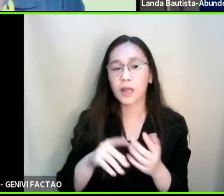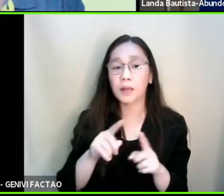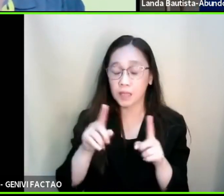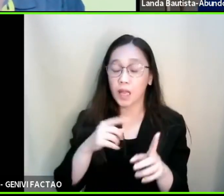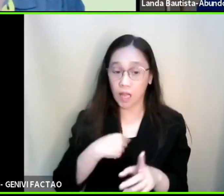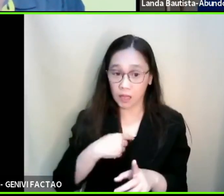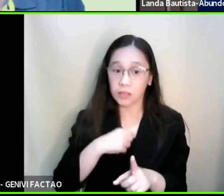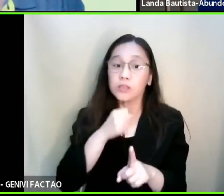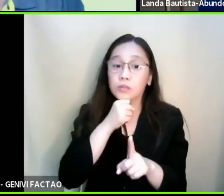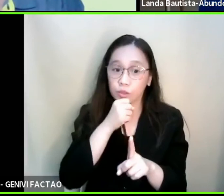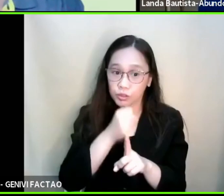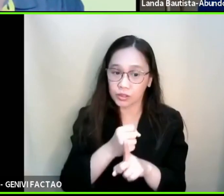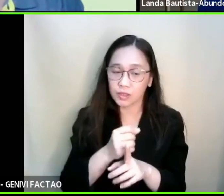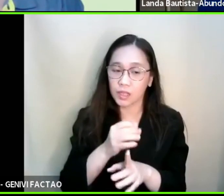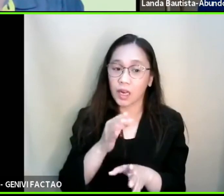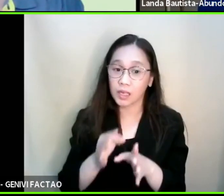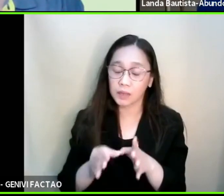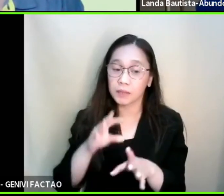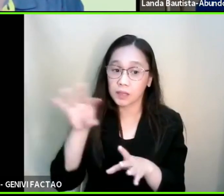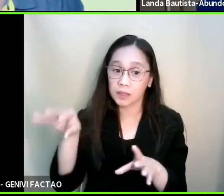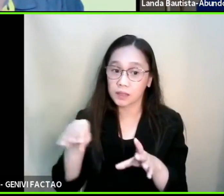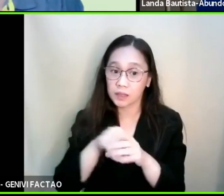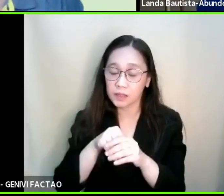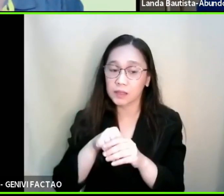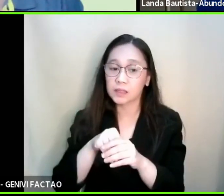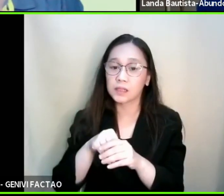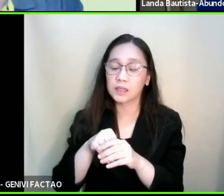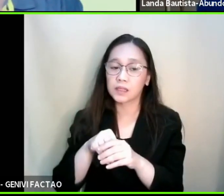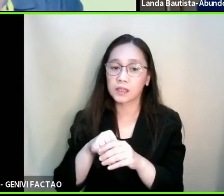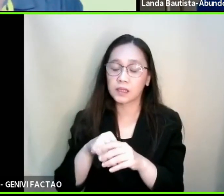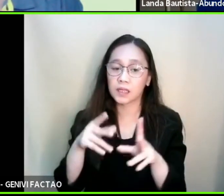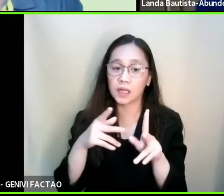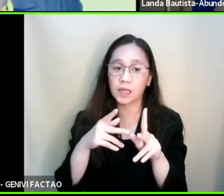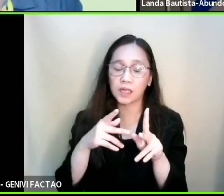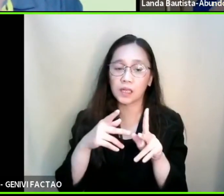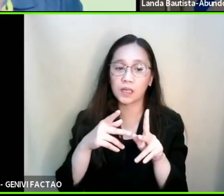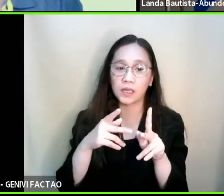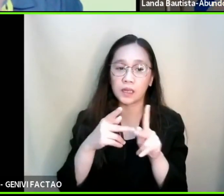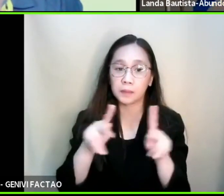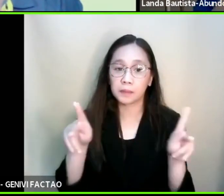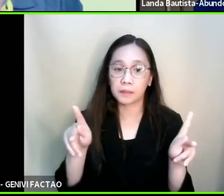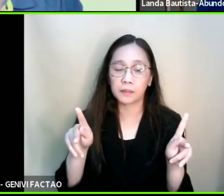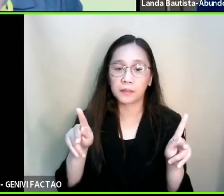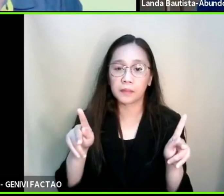I know that when they are enrolled in the public school for